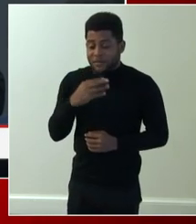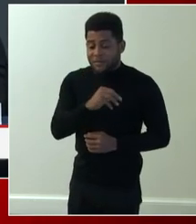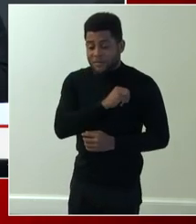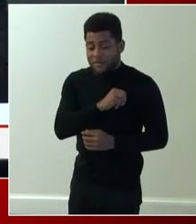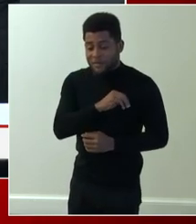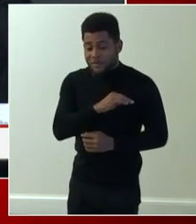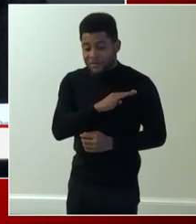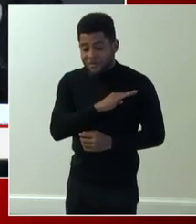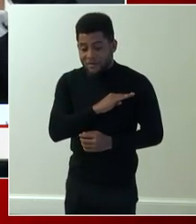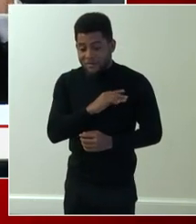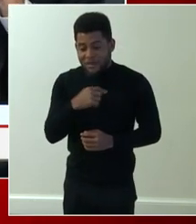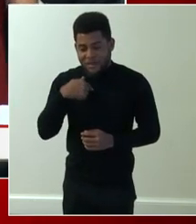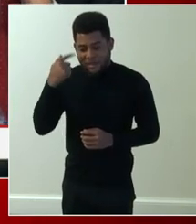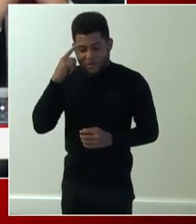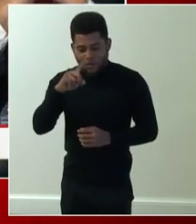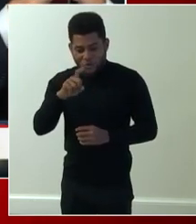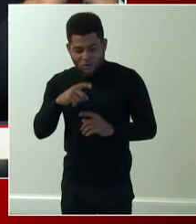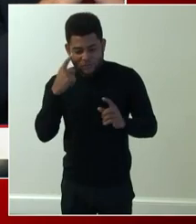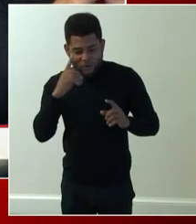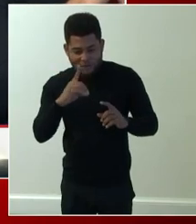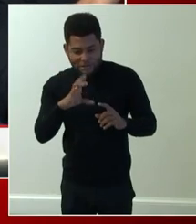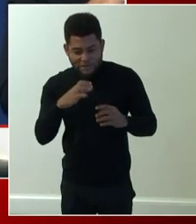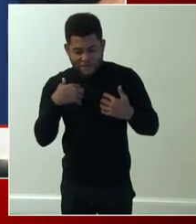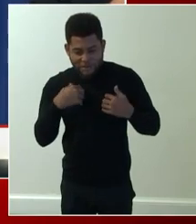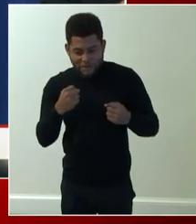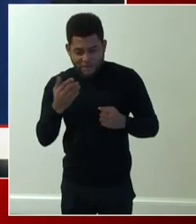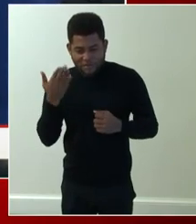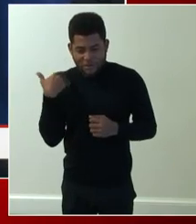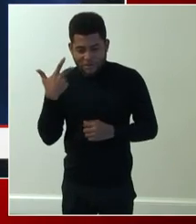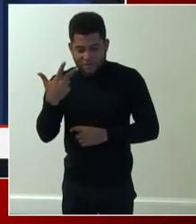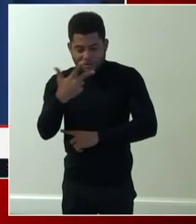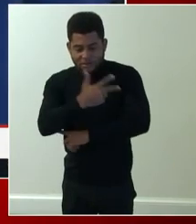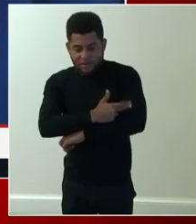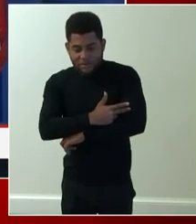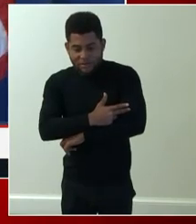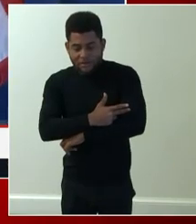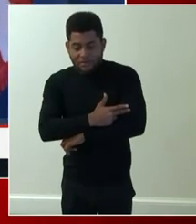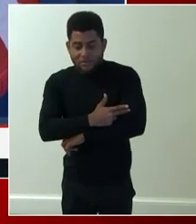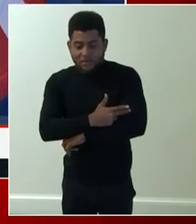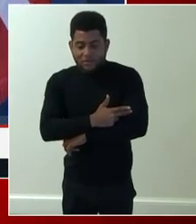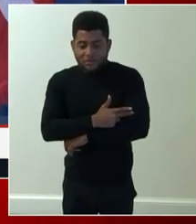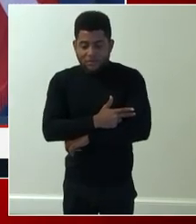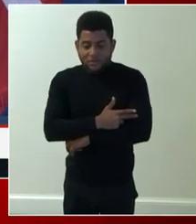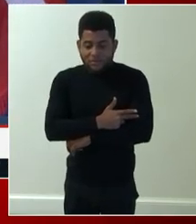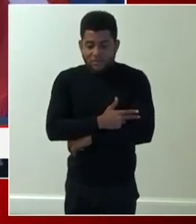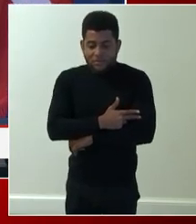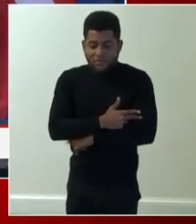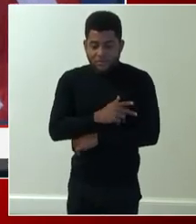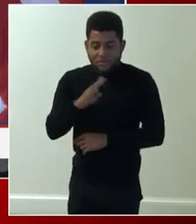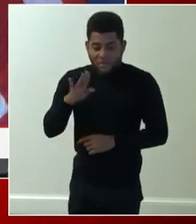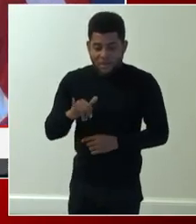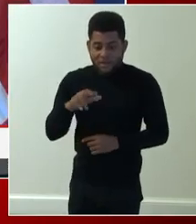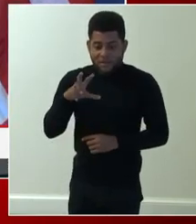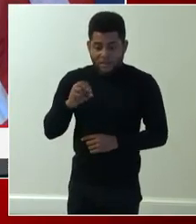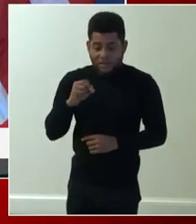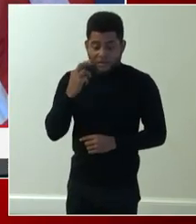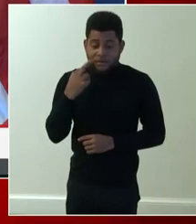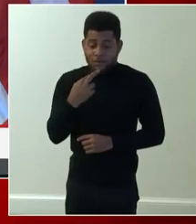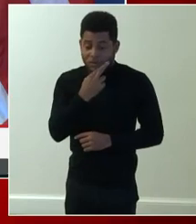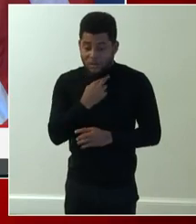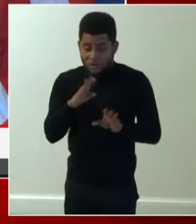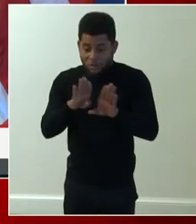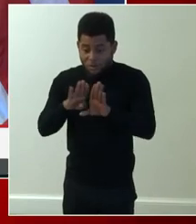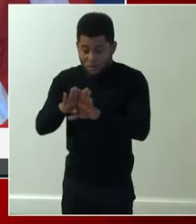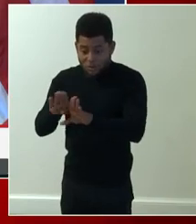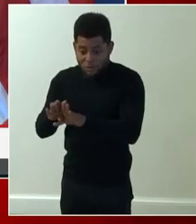Okay. So in the past, 3 days, about 30 different bars and restaurants have closed after an exposure or positive test among